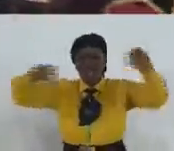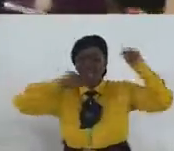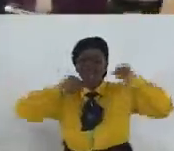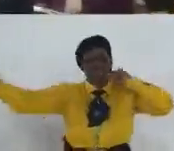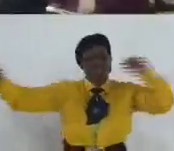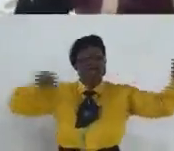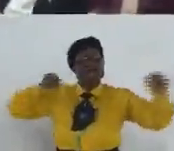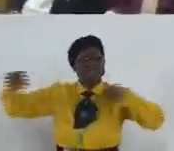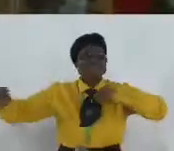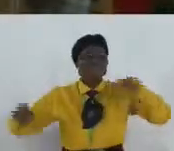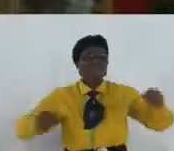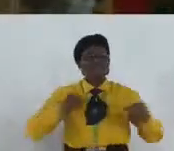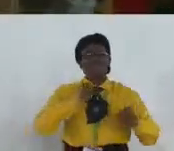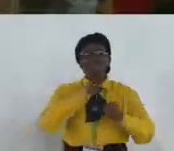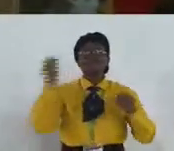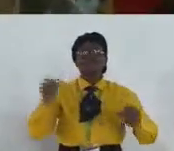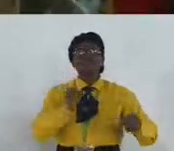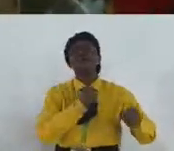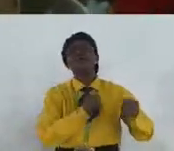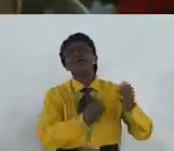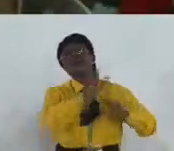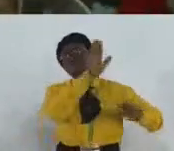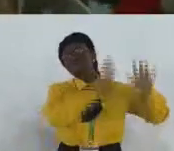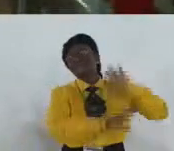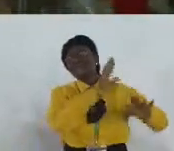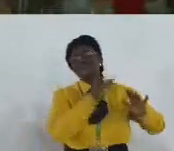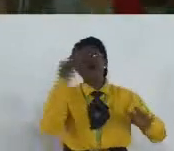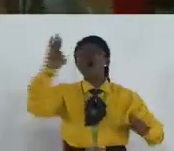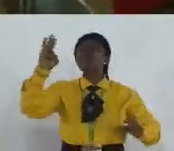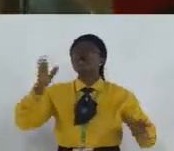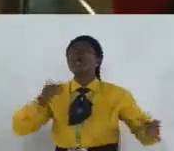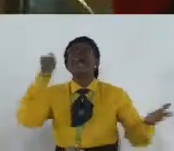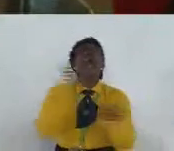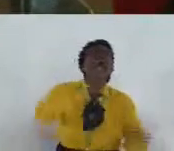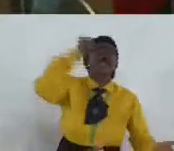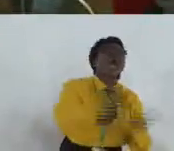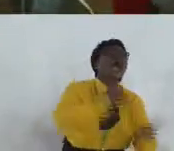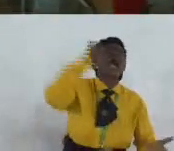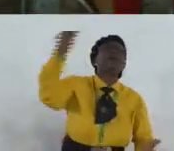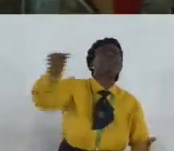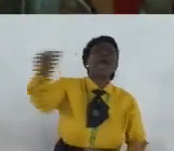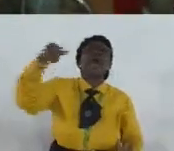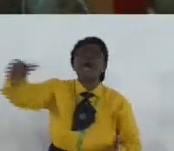The siege on your legs are gone tonight.